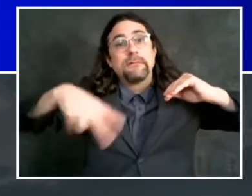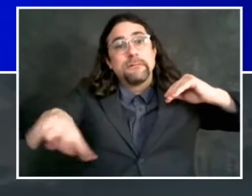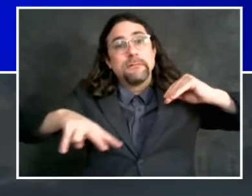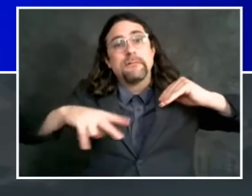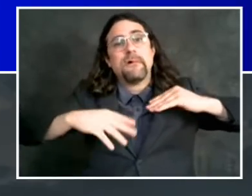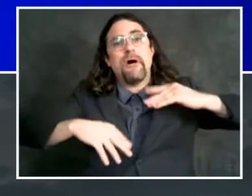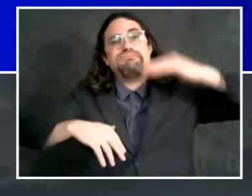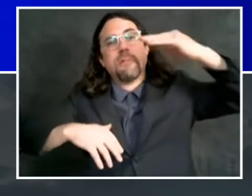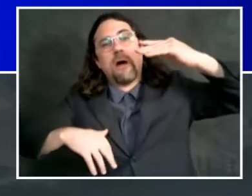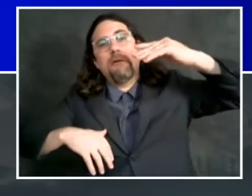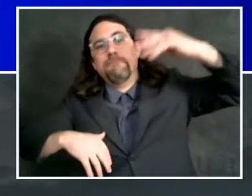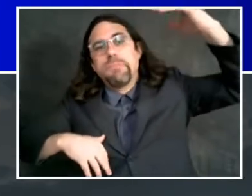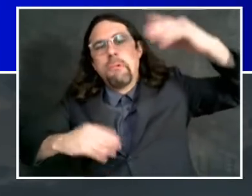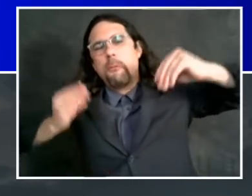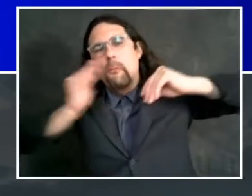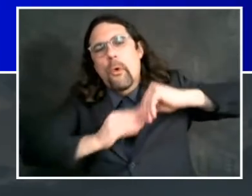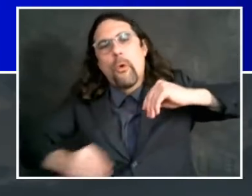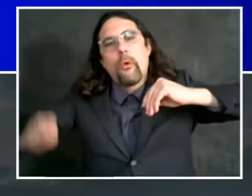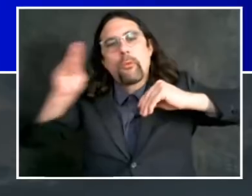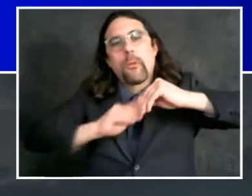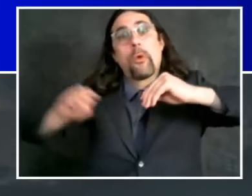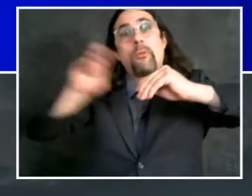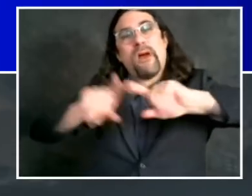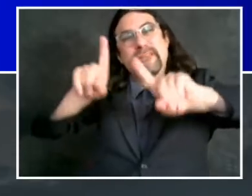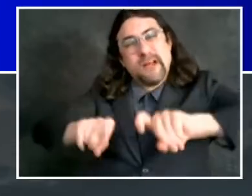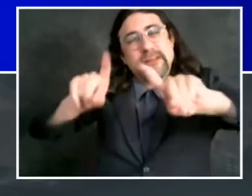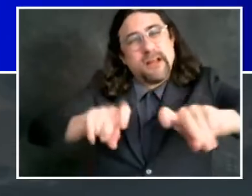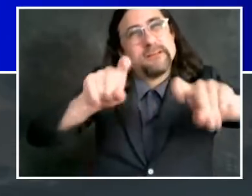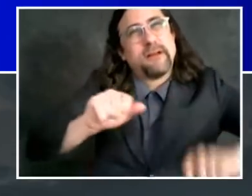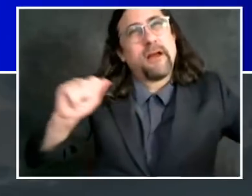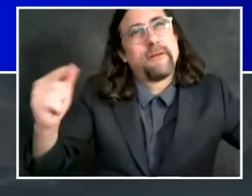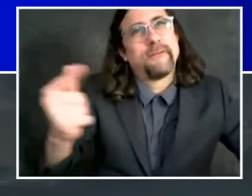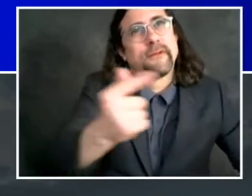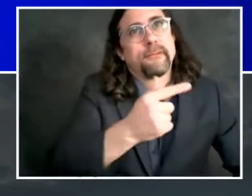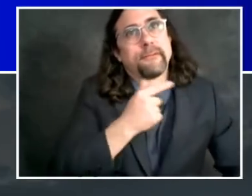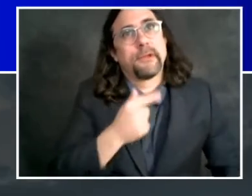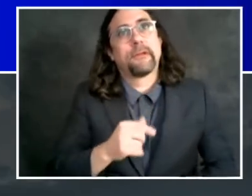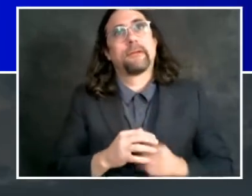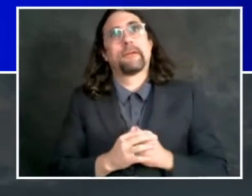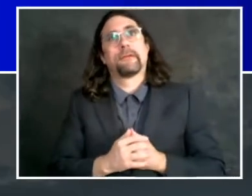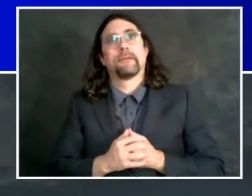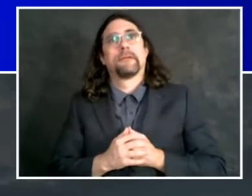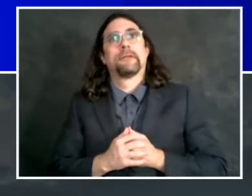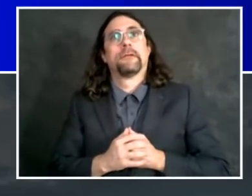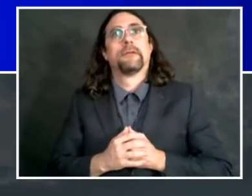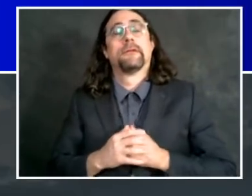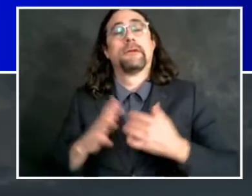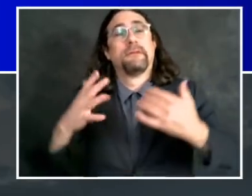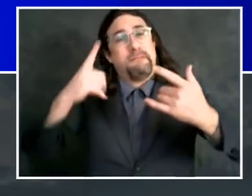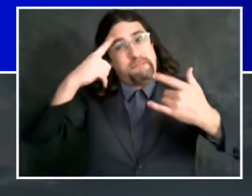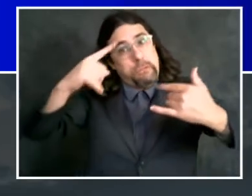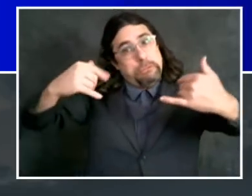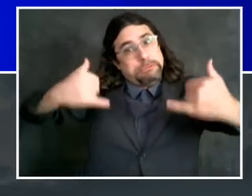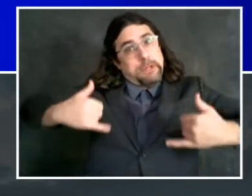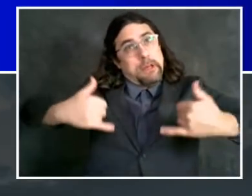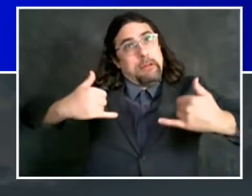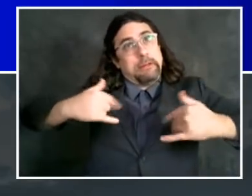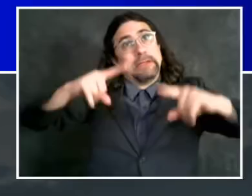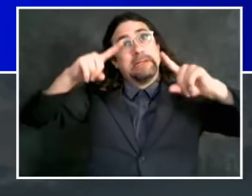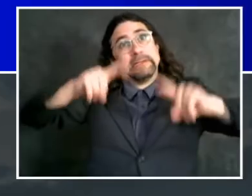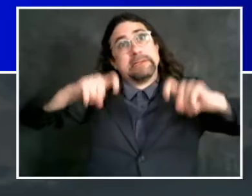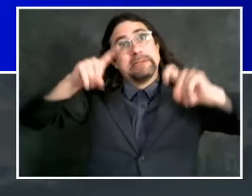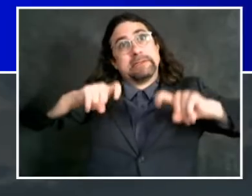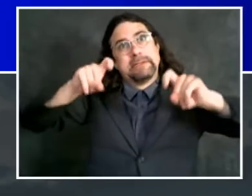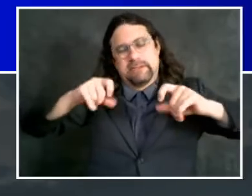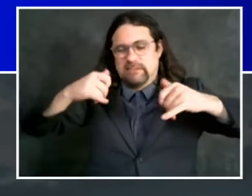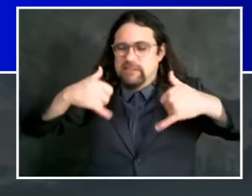and folks who have those pre-existing conditions, and particularly if someone fits both those categories. So more and more testing